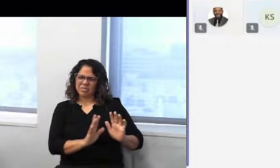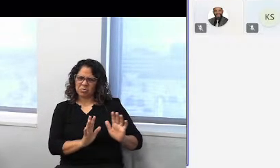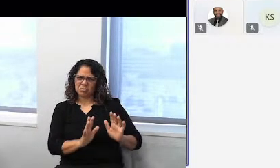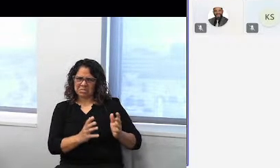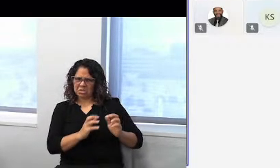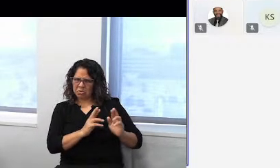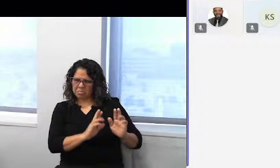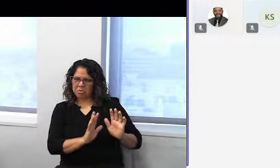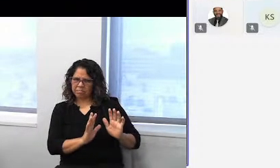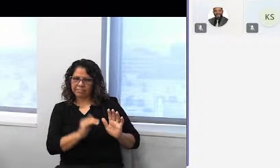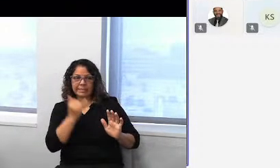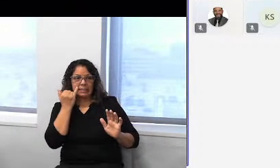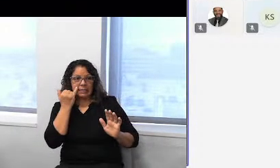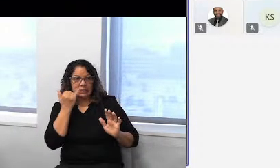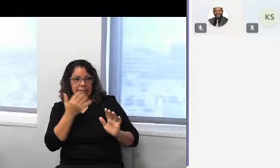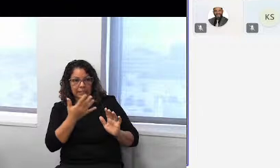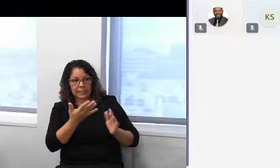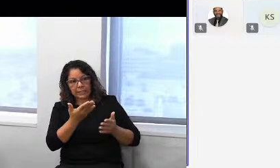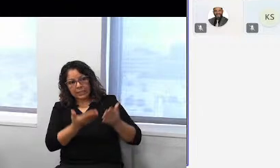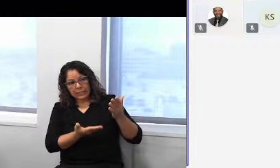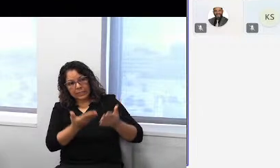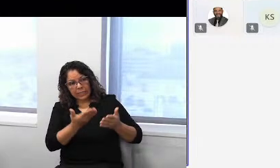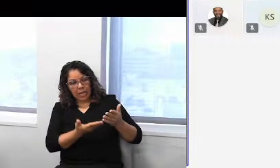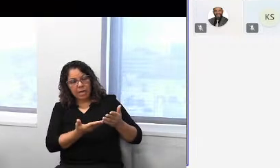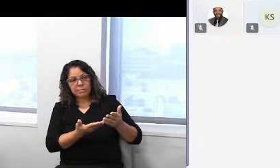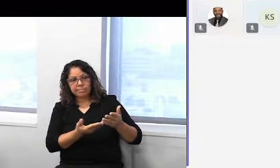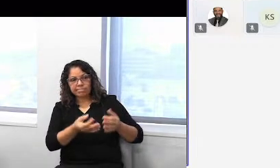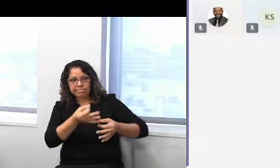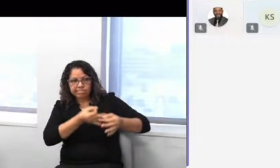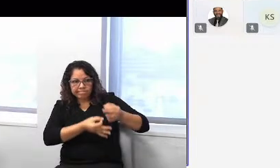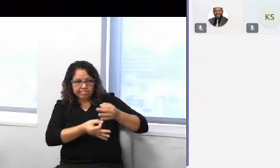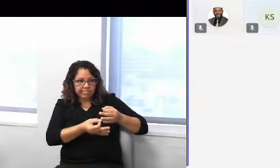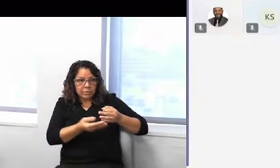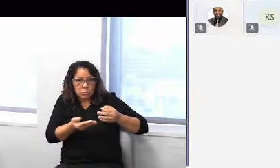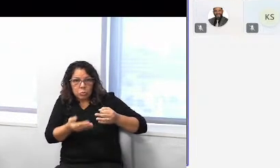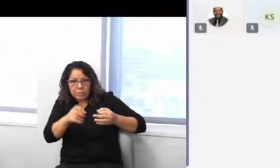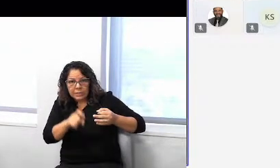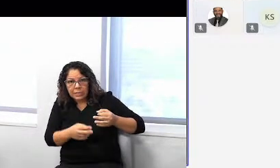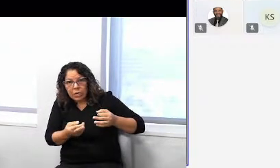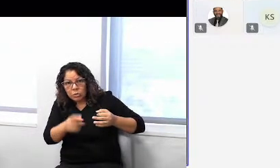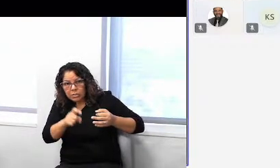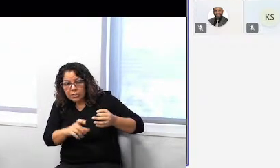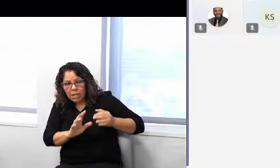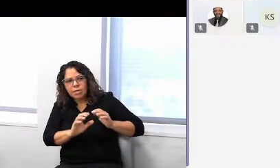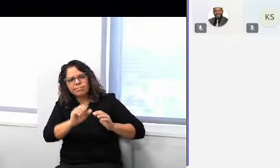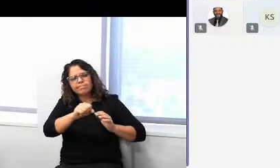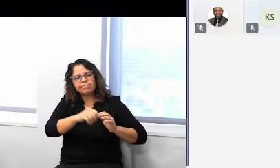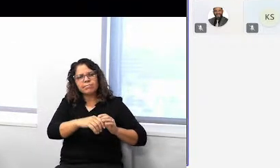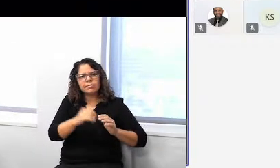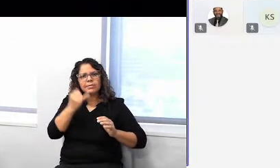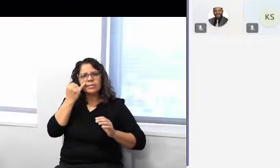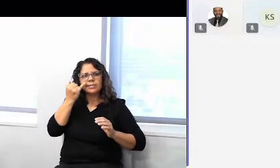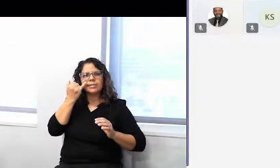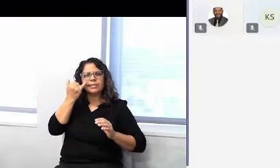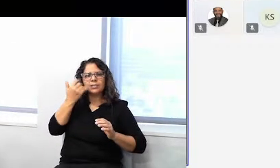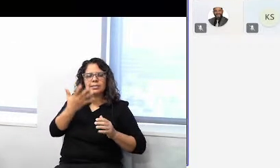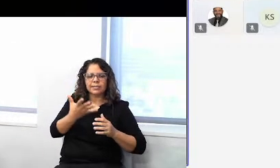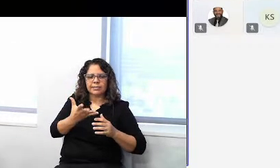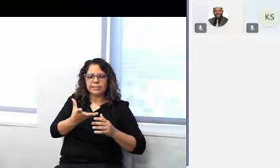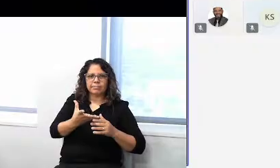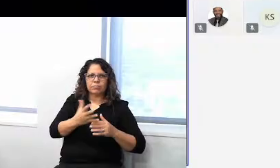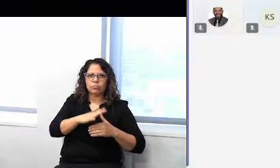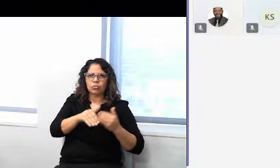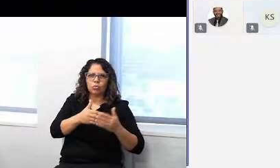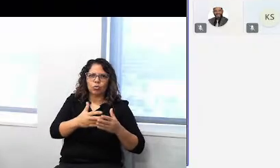answer is yes. But use the word full substitution is a little too broad. But it could be discussed for a longer term,